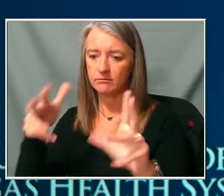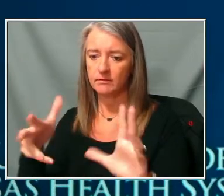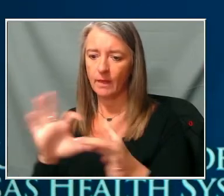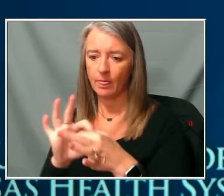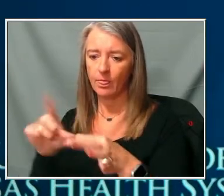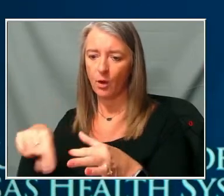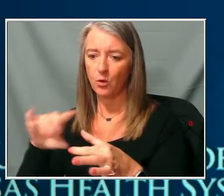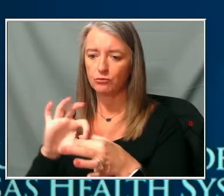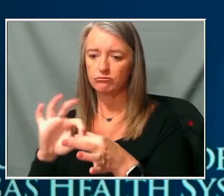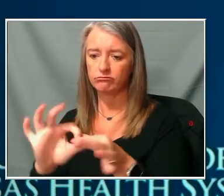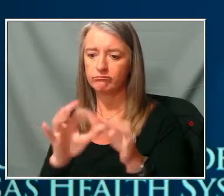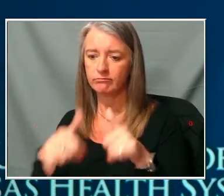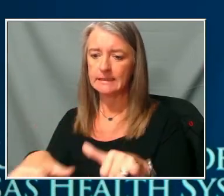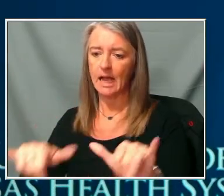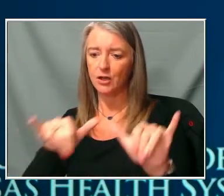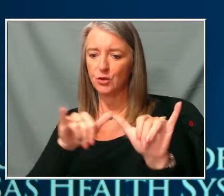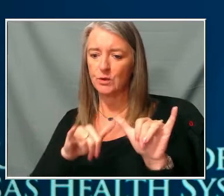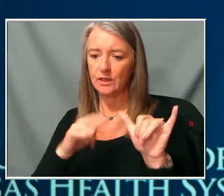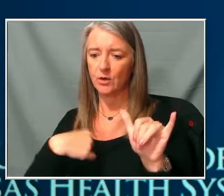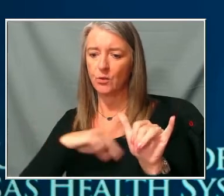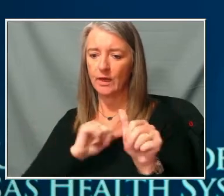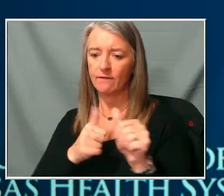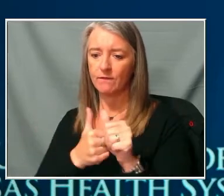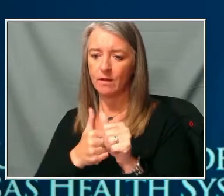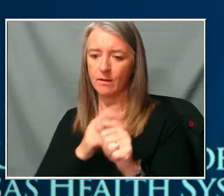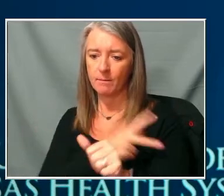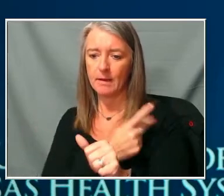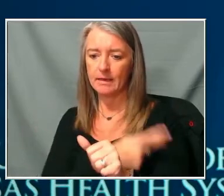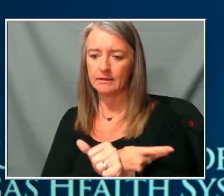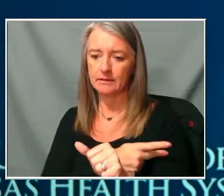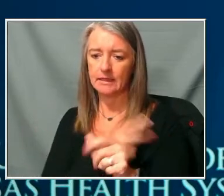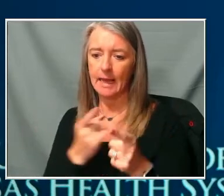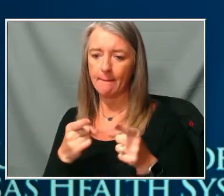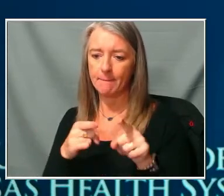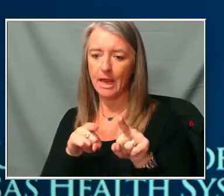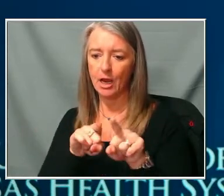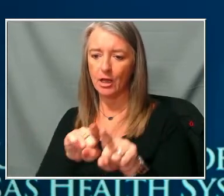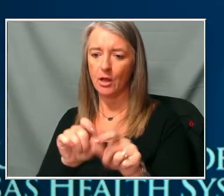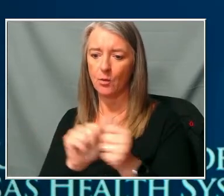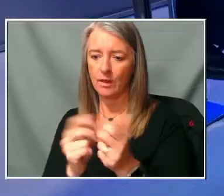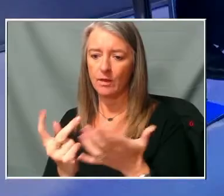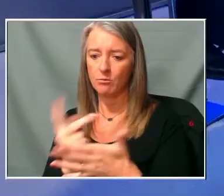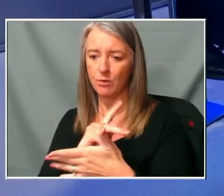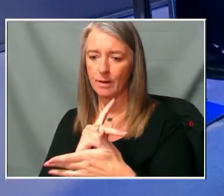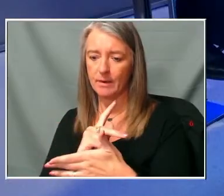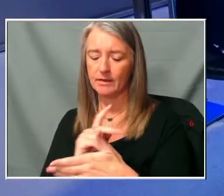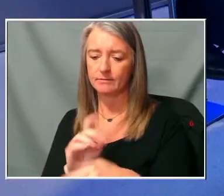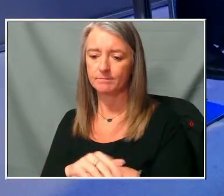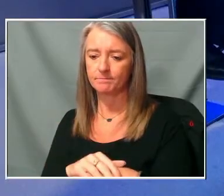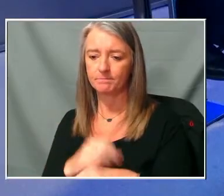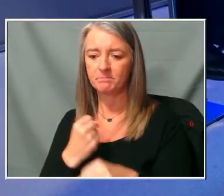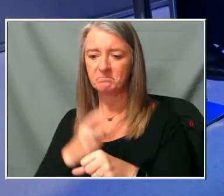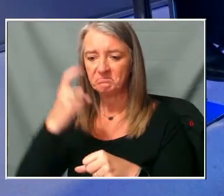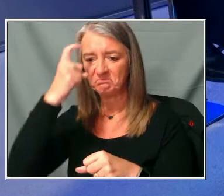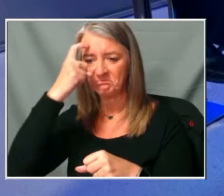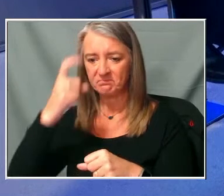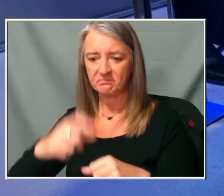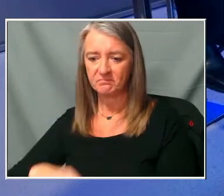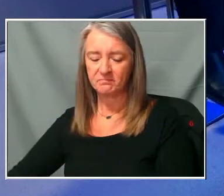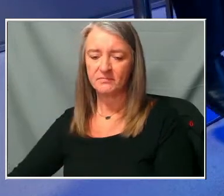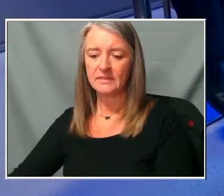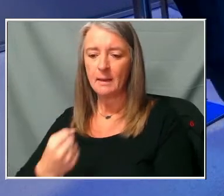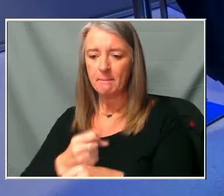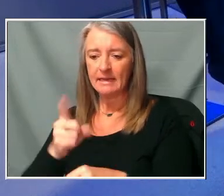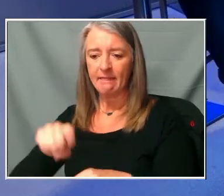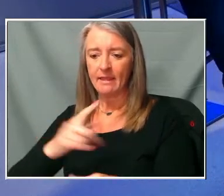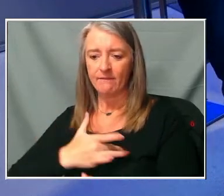of continuity. So we follow a number of our patients in parallel with their primary care physician. And that probably makes them feel really comfortable too. Yeah, to make we sure hope